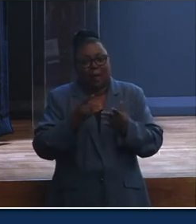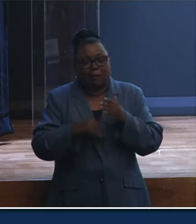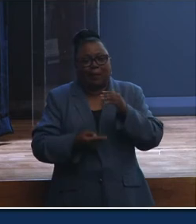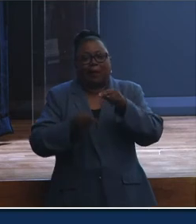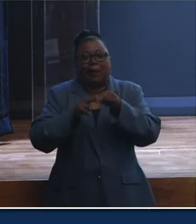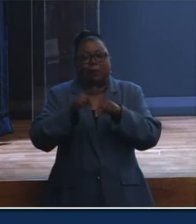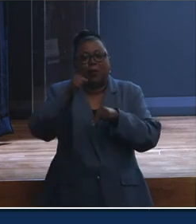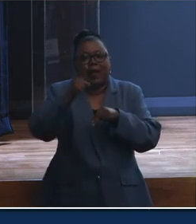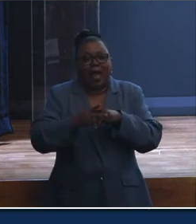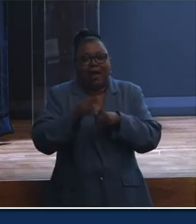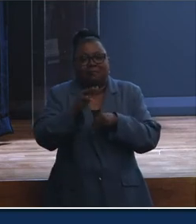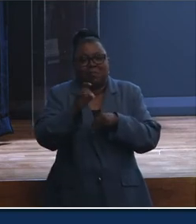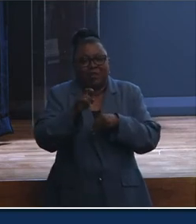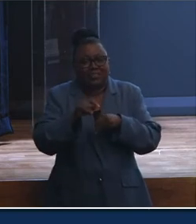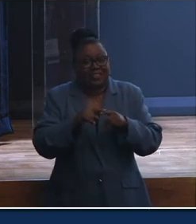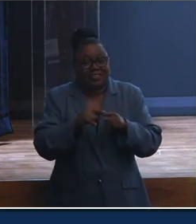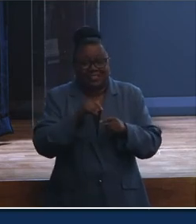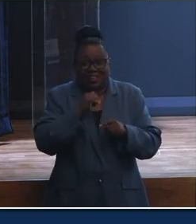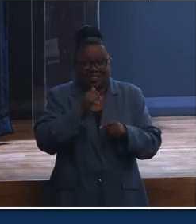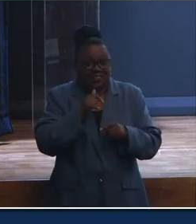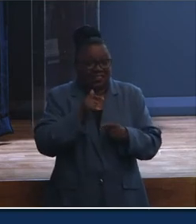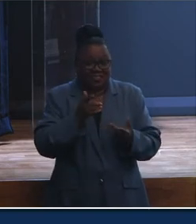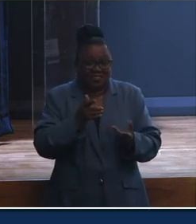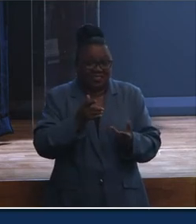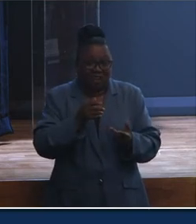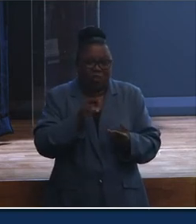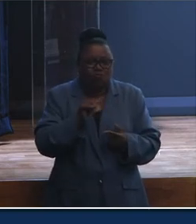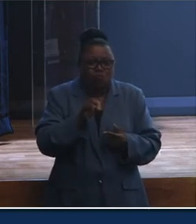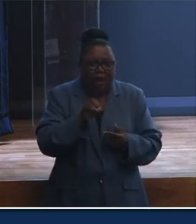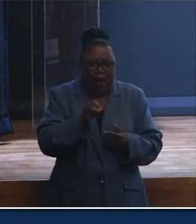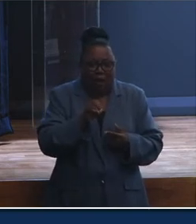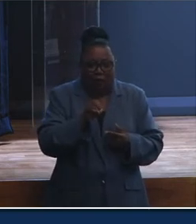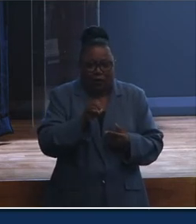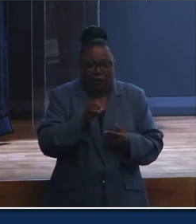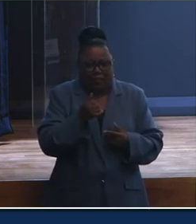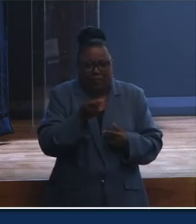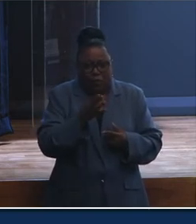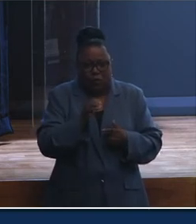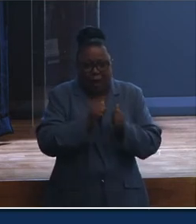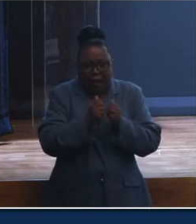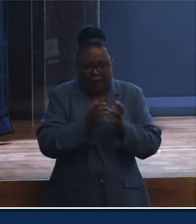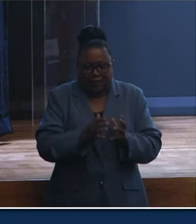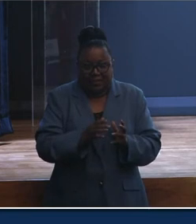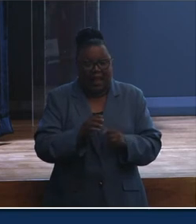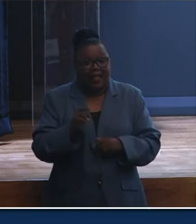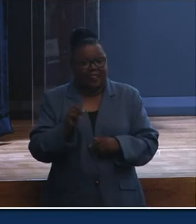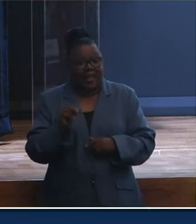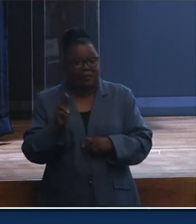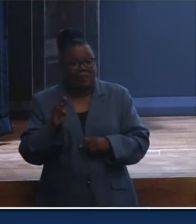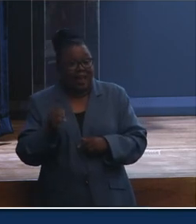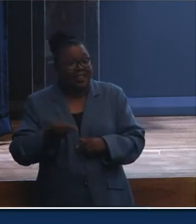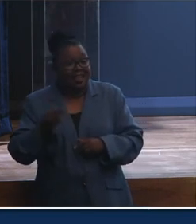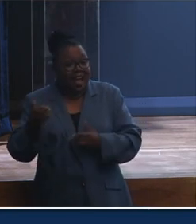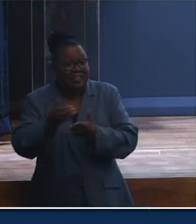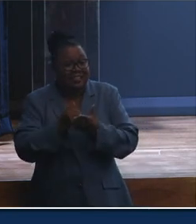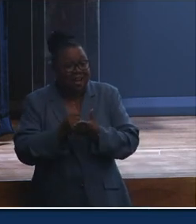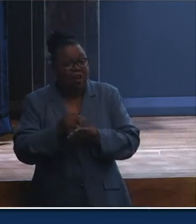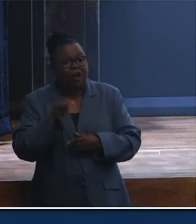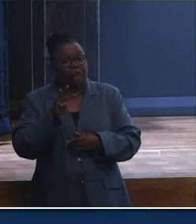up to $500,000. That's just a rare couple athletes. The NBA, the highest salary